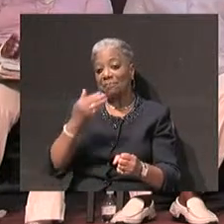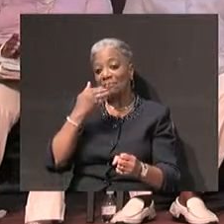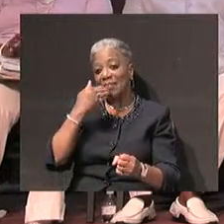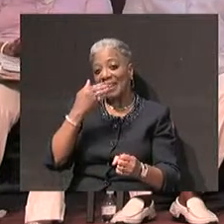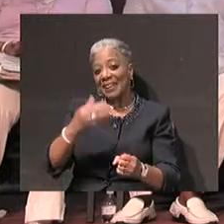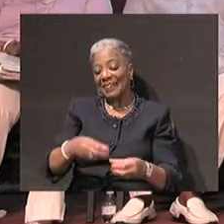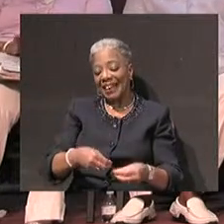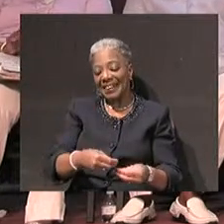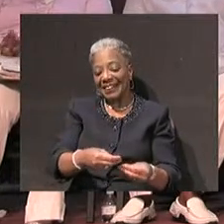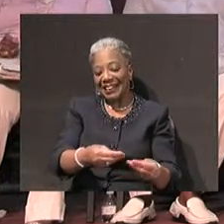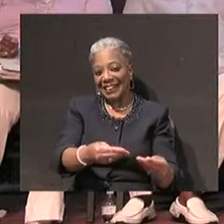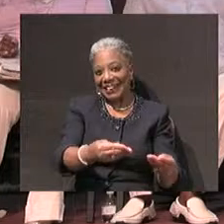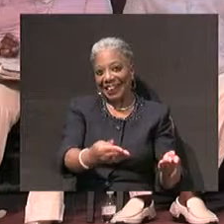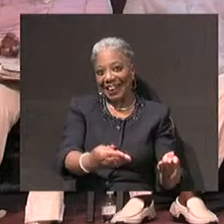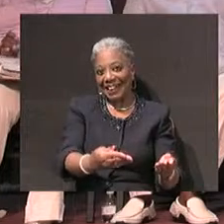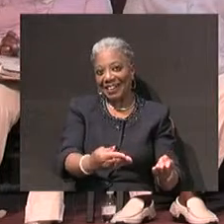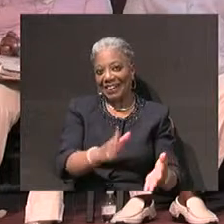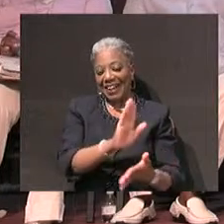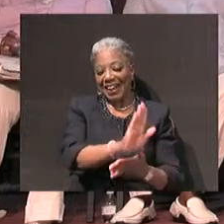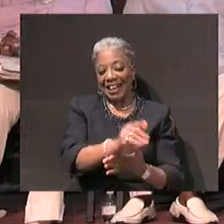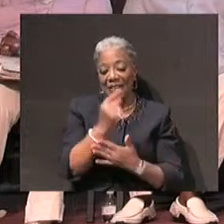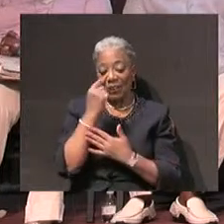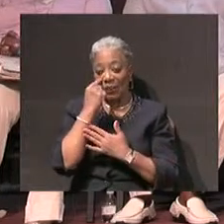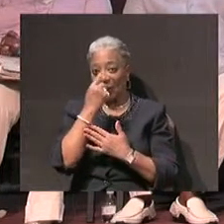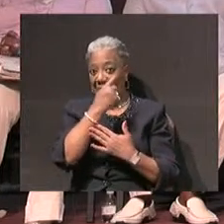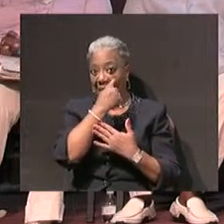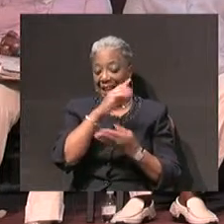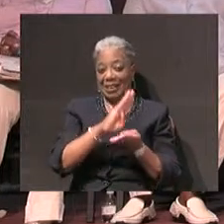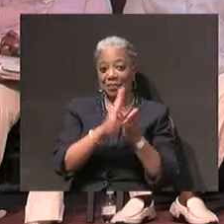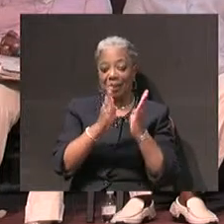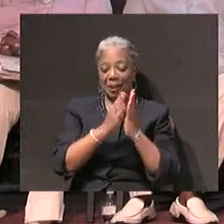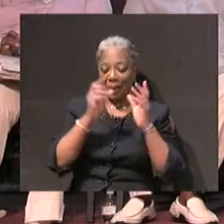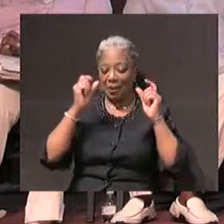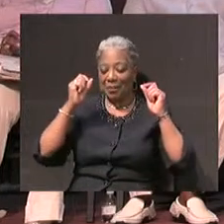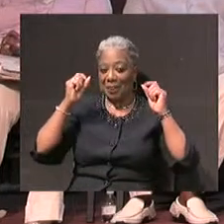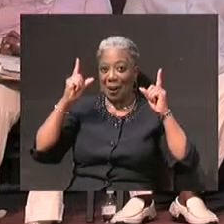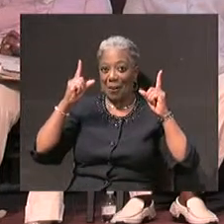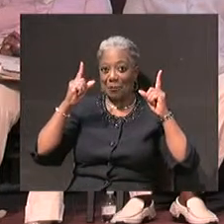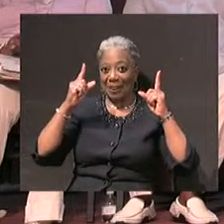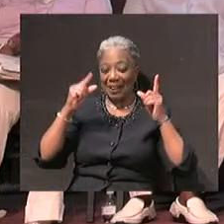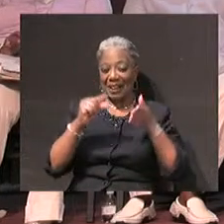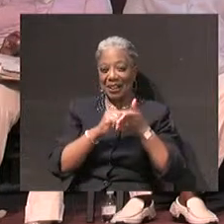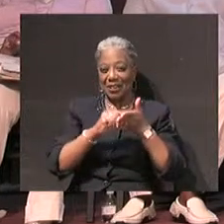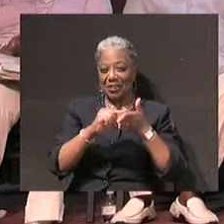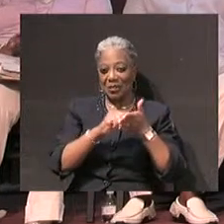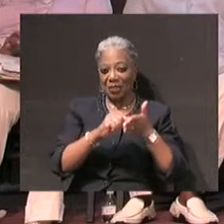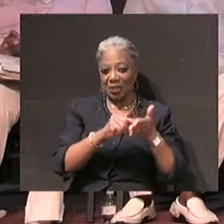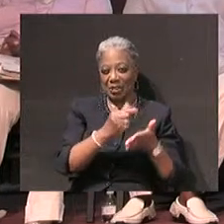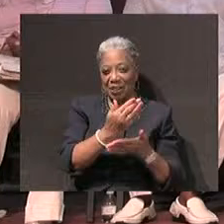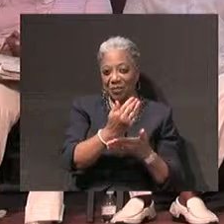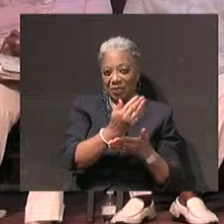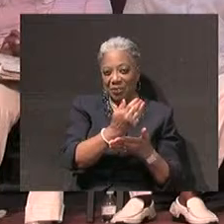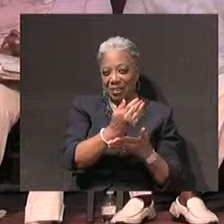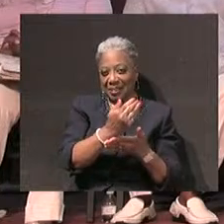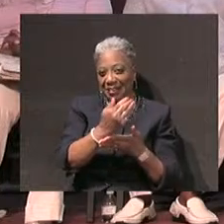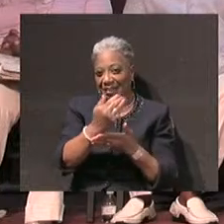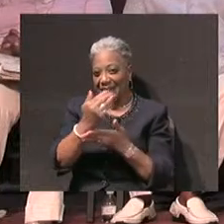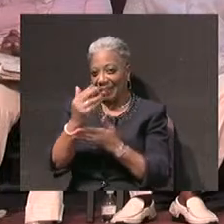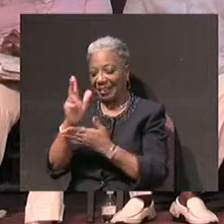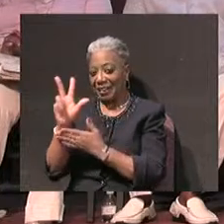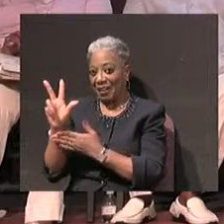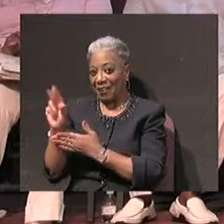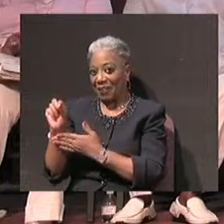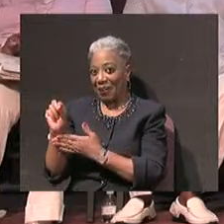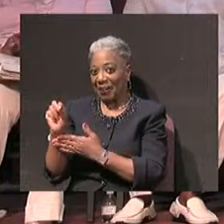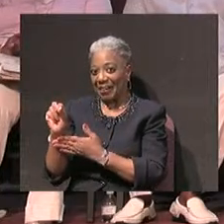eyes were open." Now listen. So we just read from verse 15 to verse 30, and